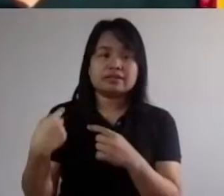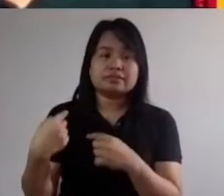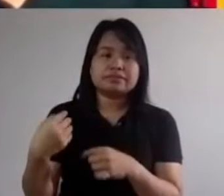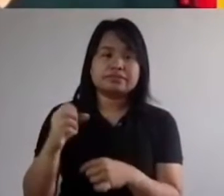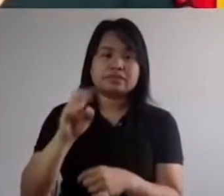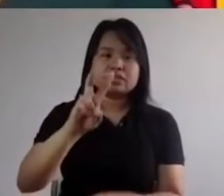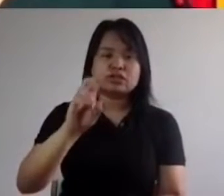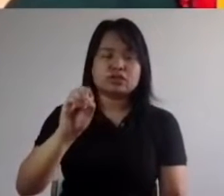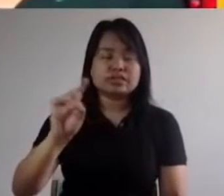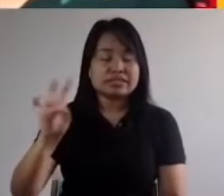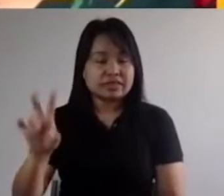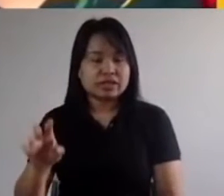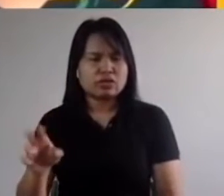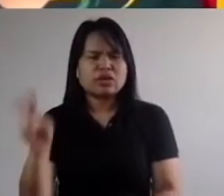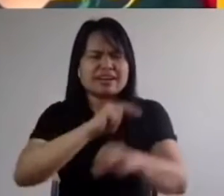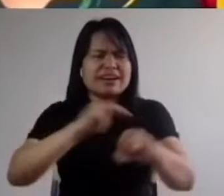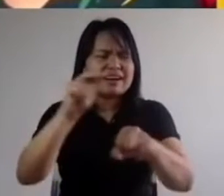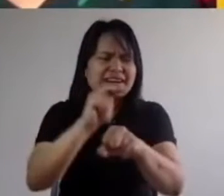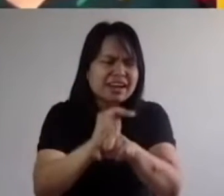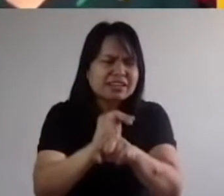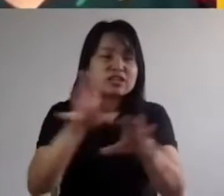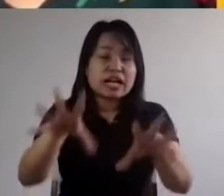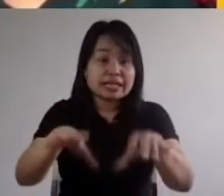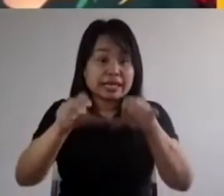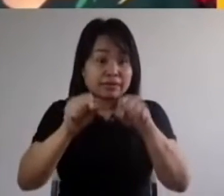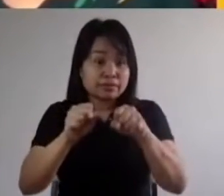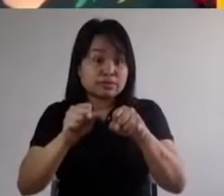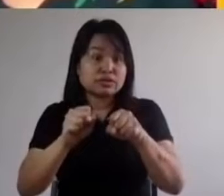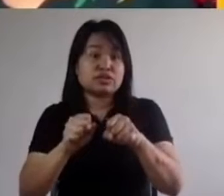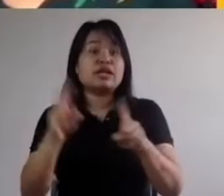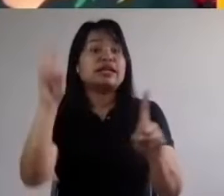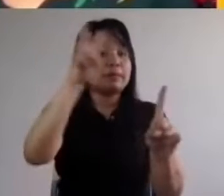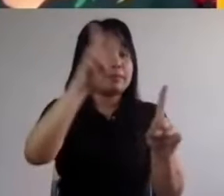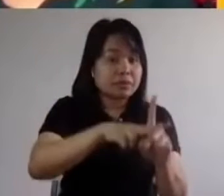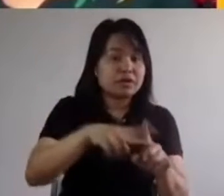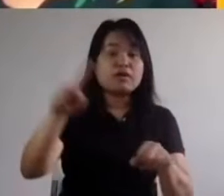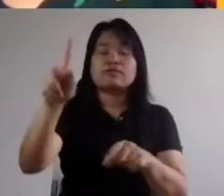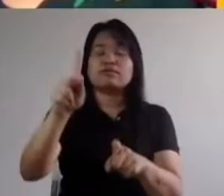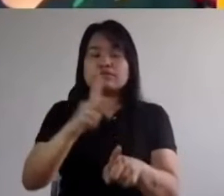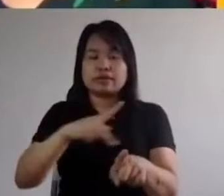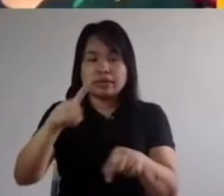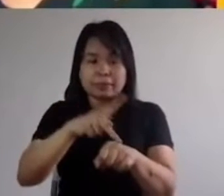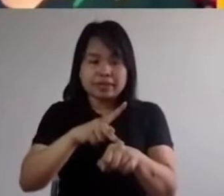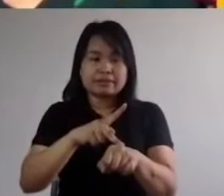Adoption and Implementation of the Philippine Professional Standards for Teachers.